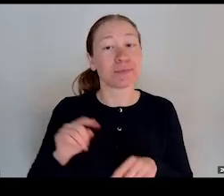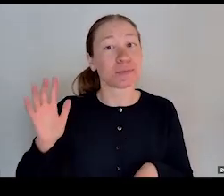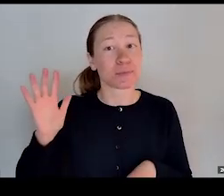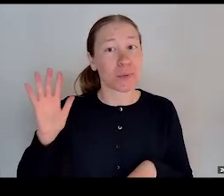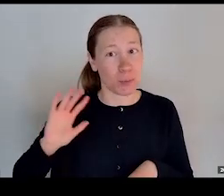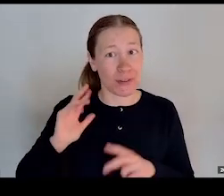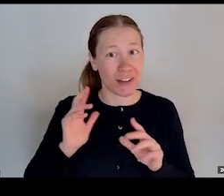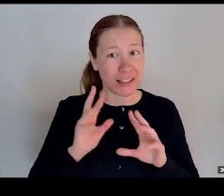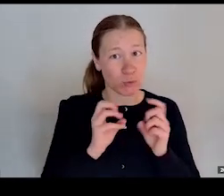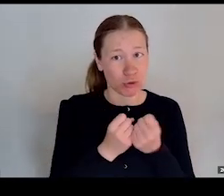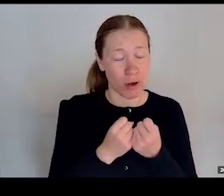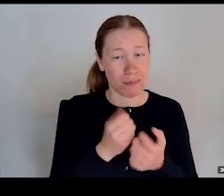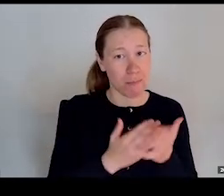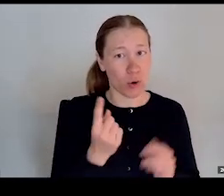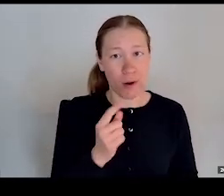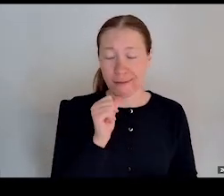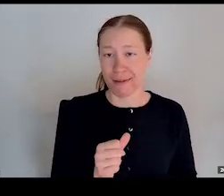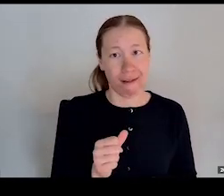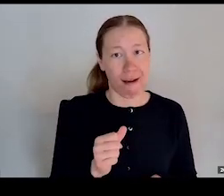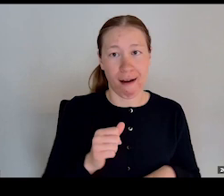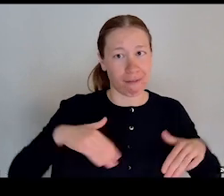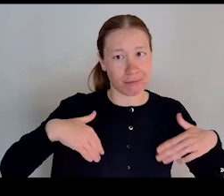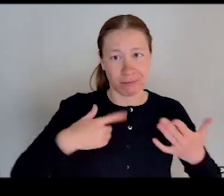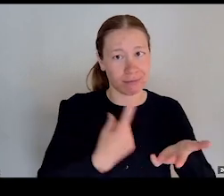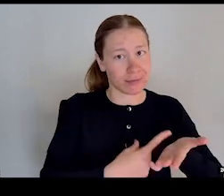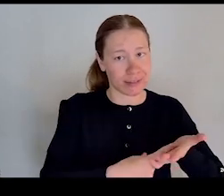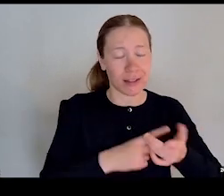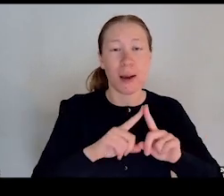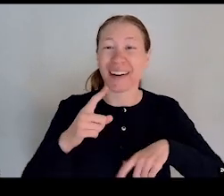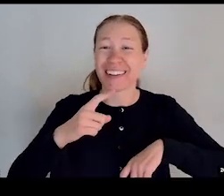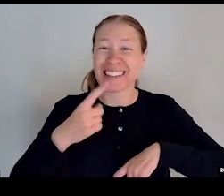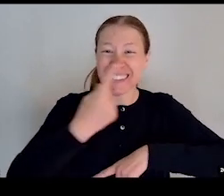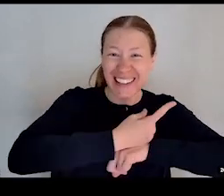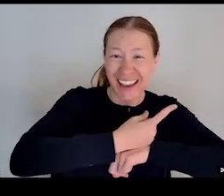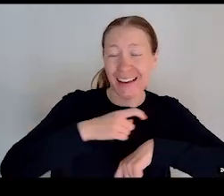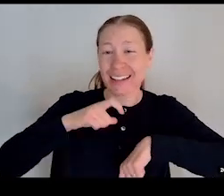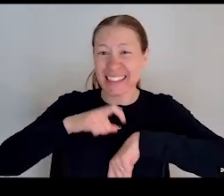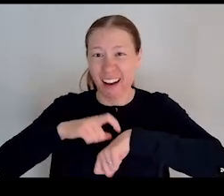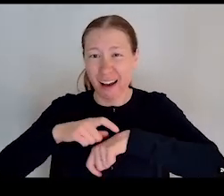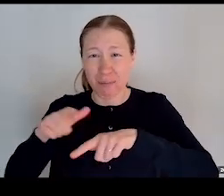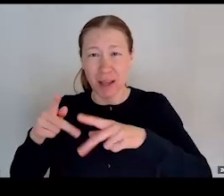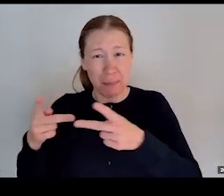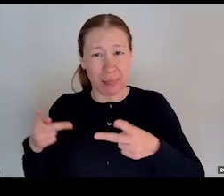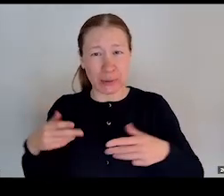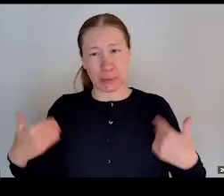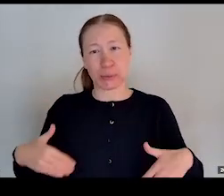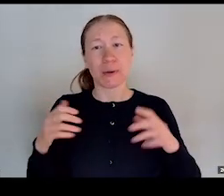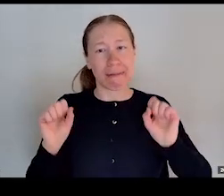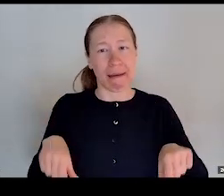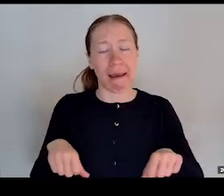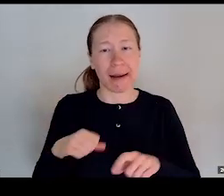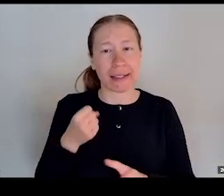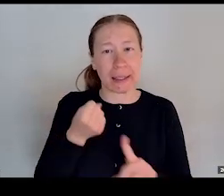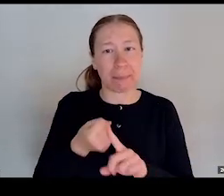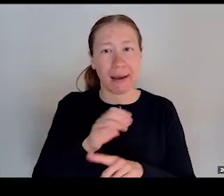last part 1 section, but the date, the time, and the location of your event or meeting can largely impact